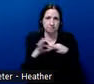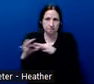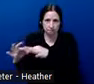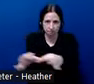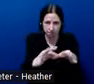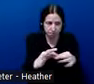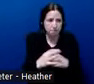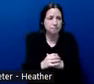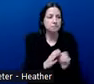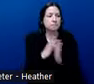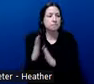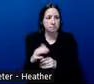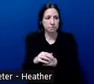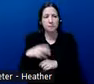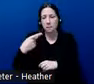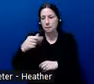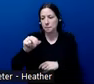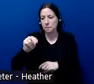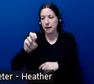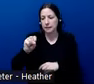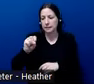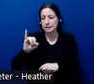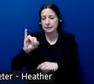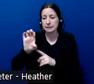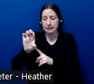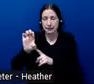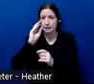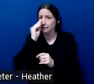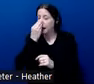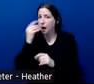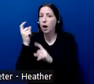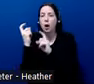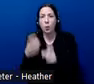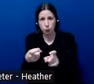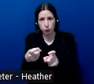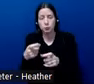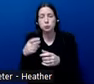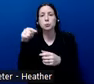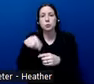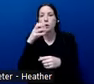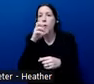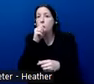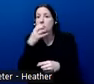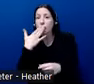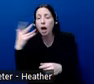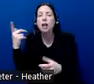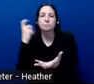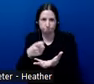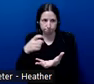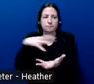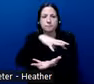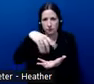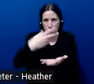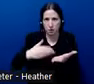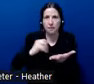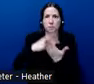donated by a local nursery will also be part of the installation. the provincial outreach program,